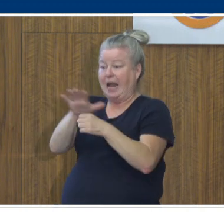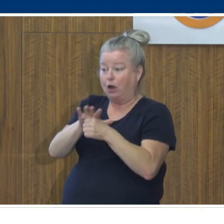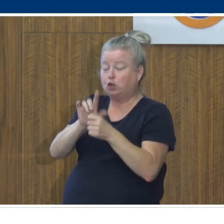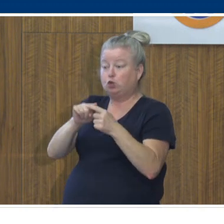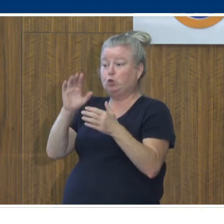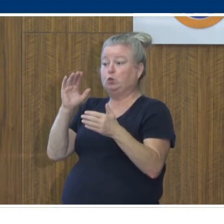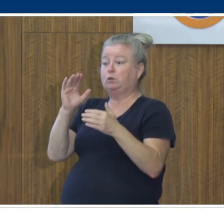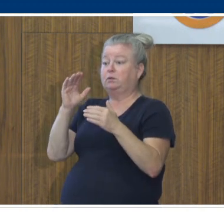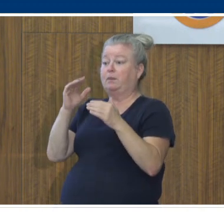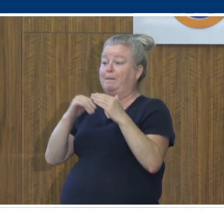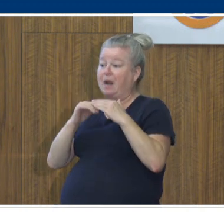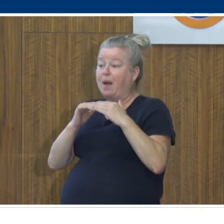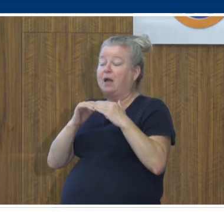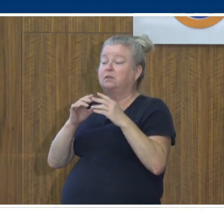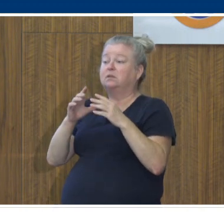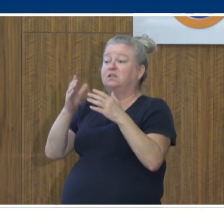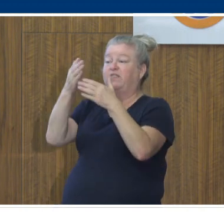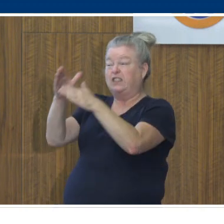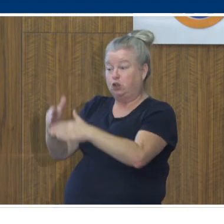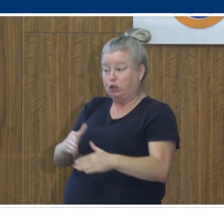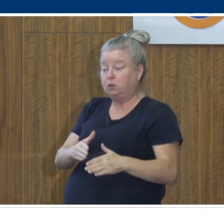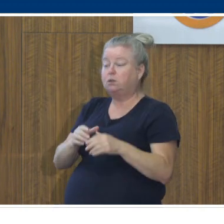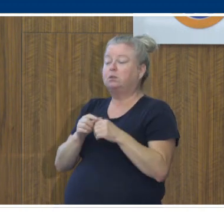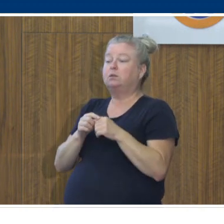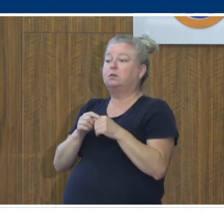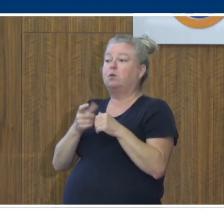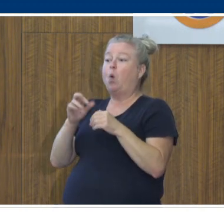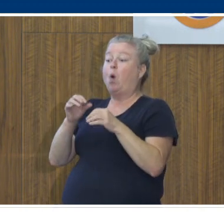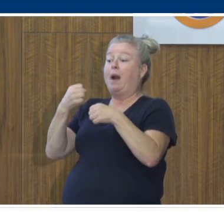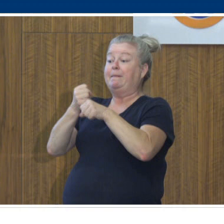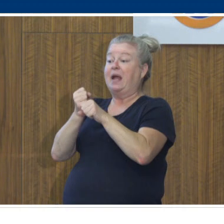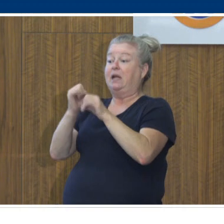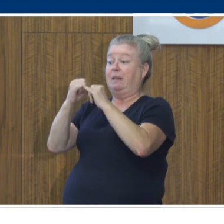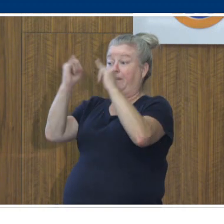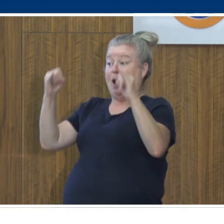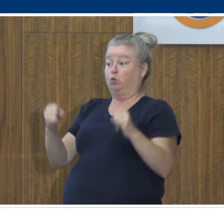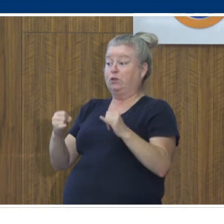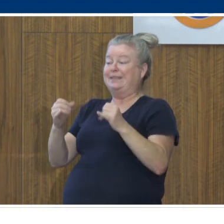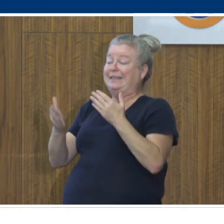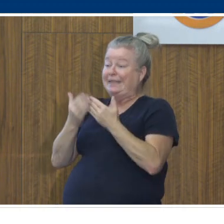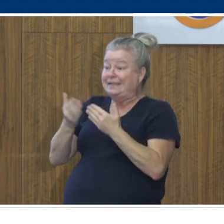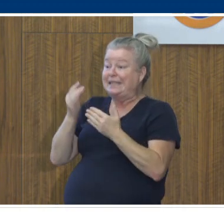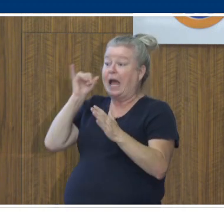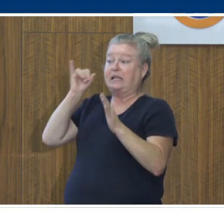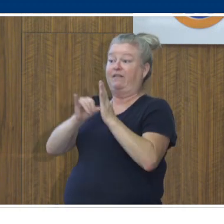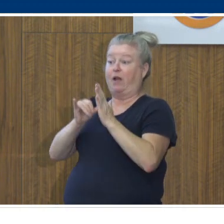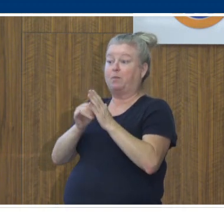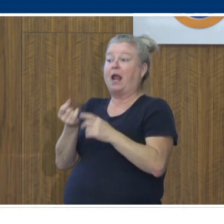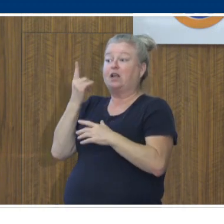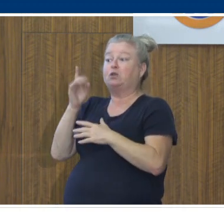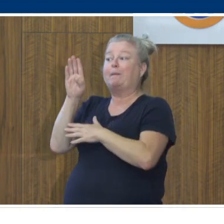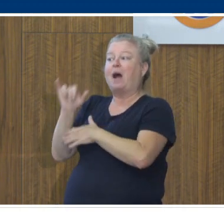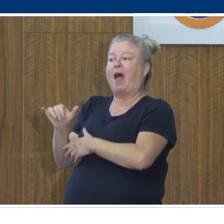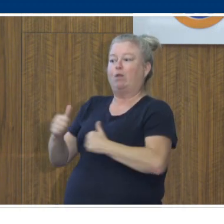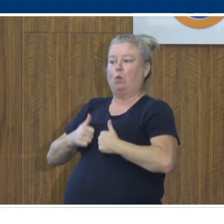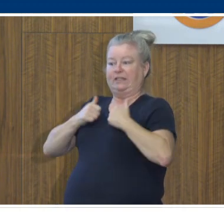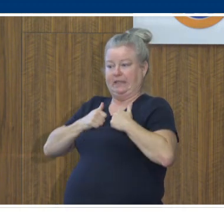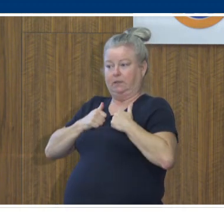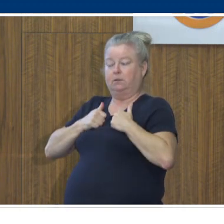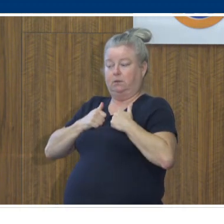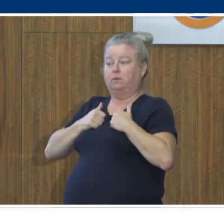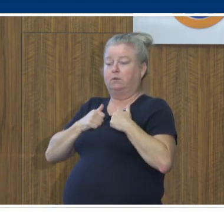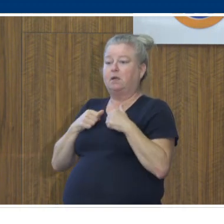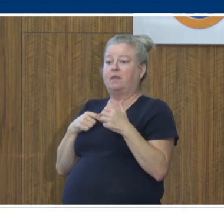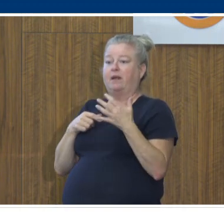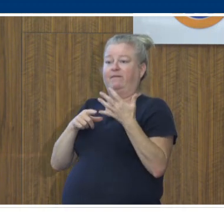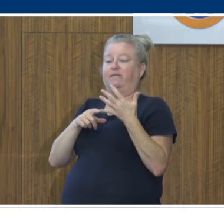division. 4, make district boundaries easily identifiable and understandable by residents. And 5,